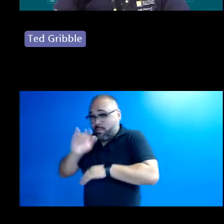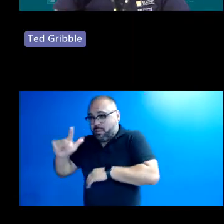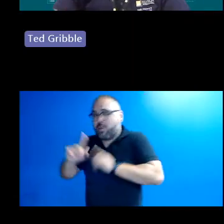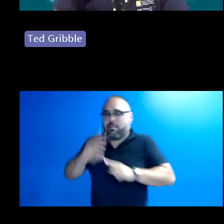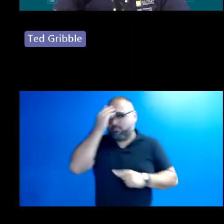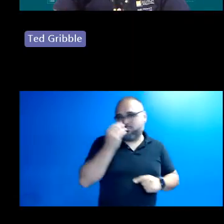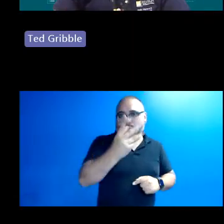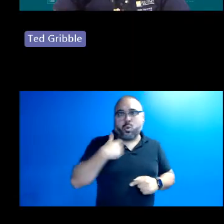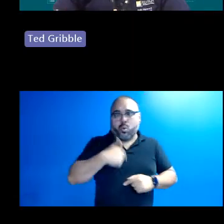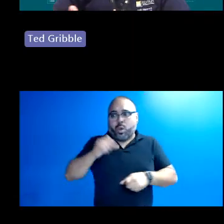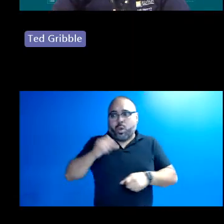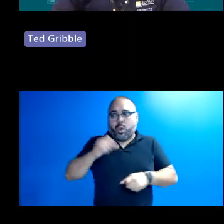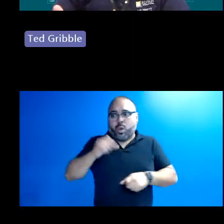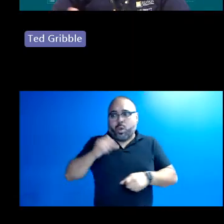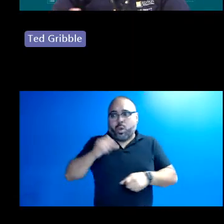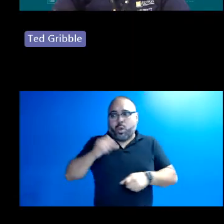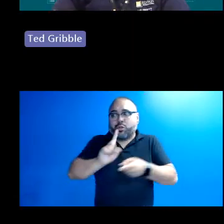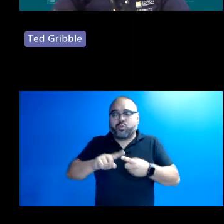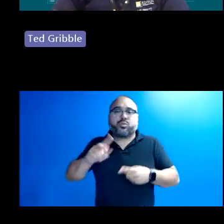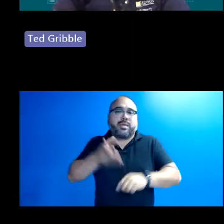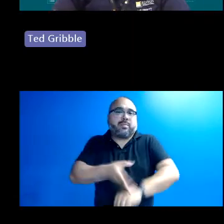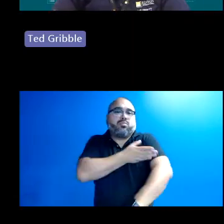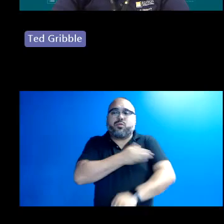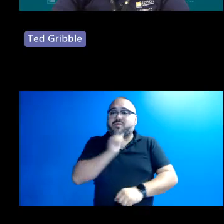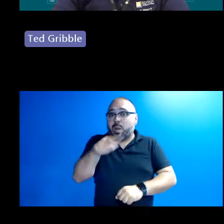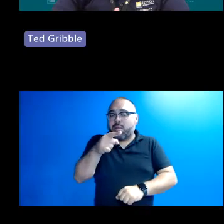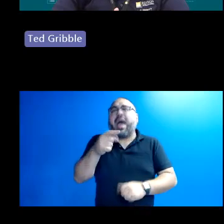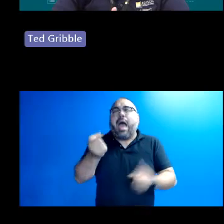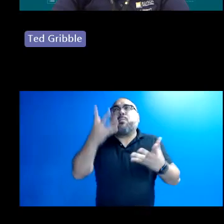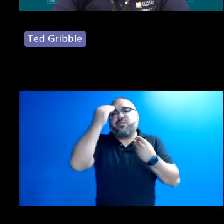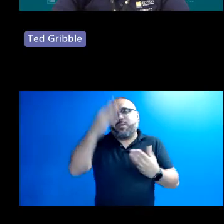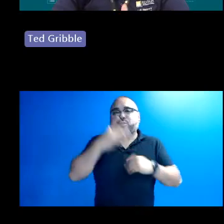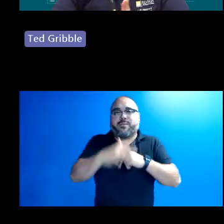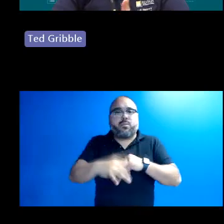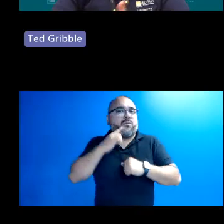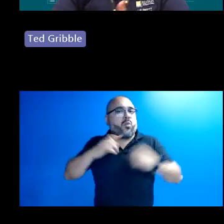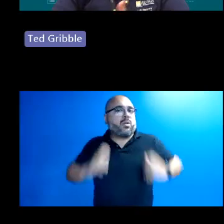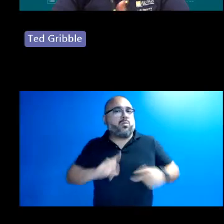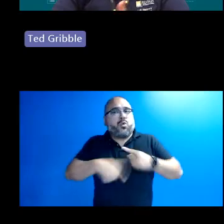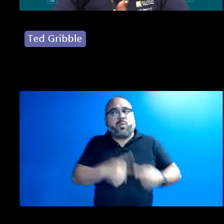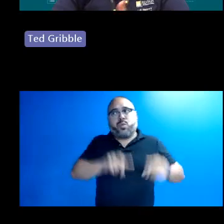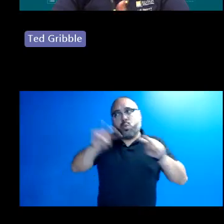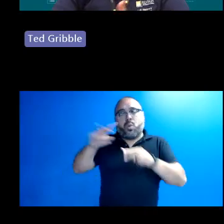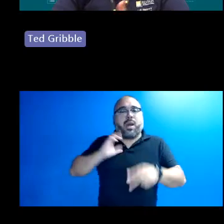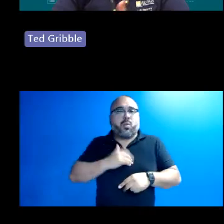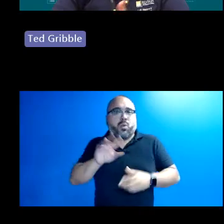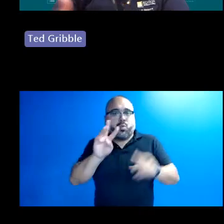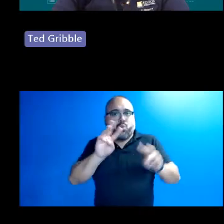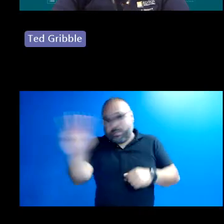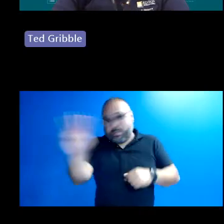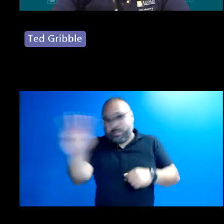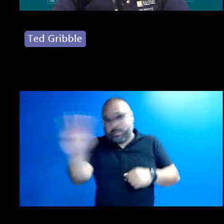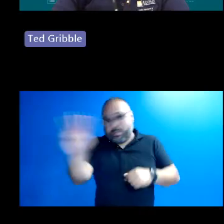working very quickly to improve the amount of information that's available to customers when they visit our website, including the